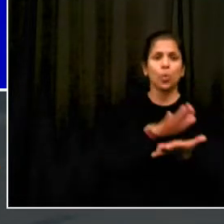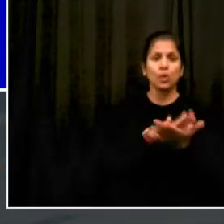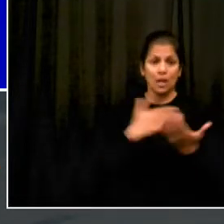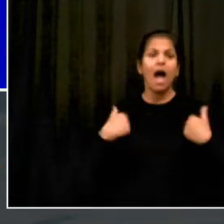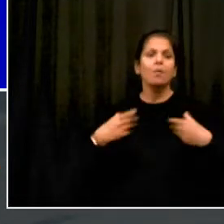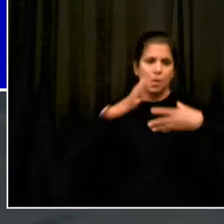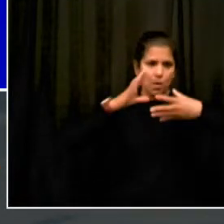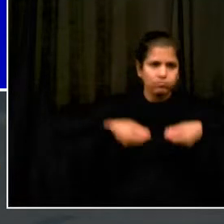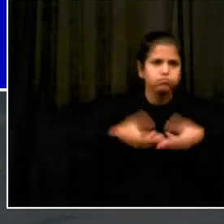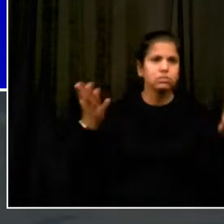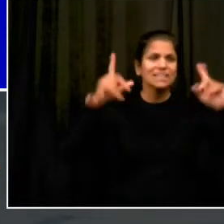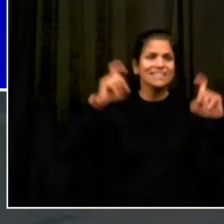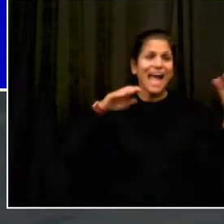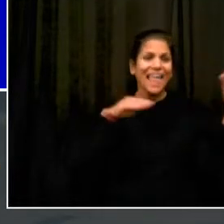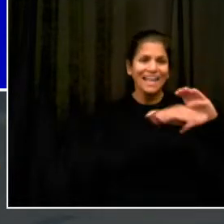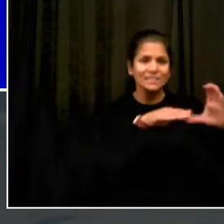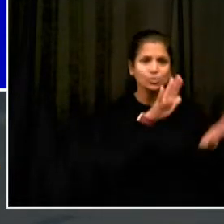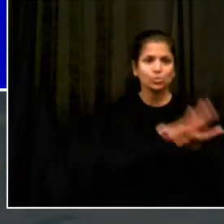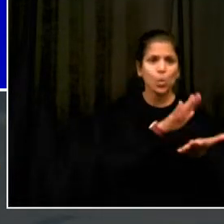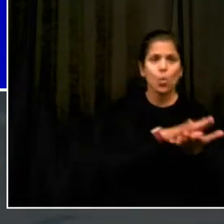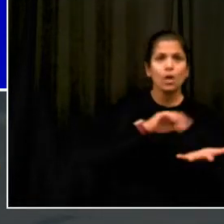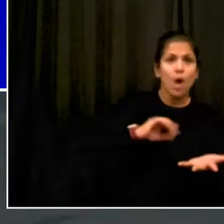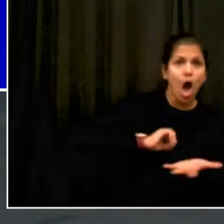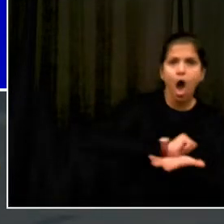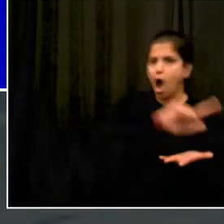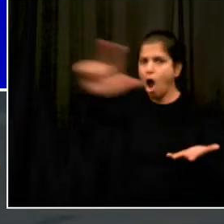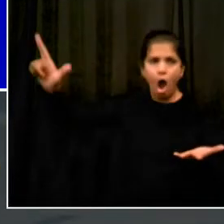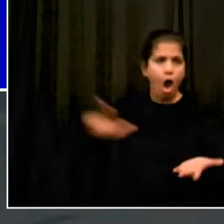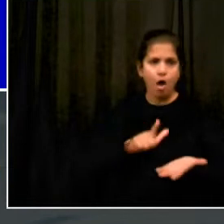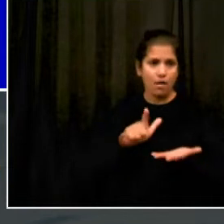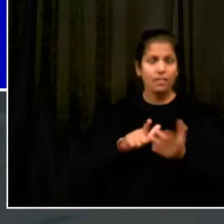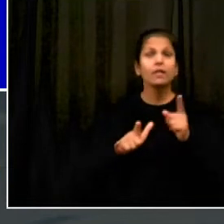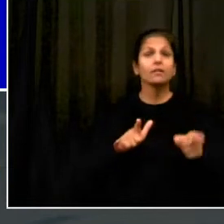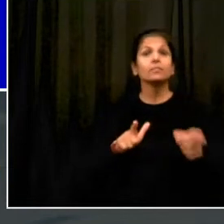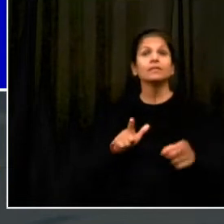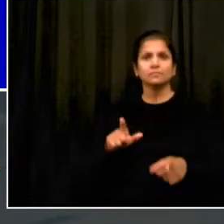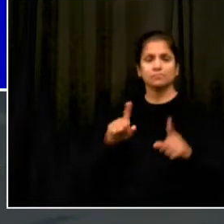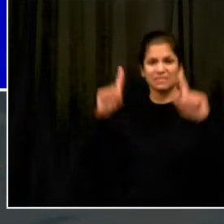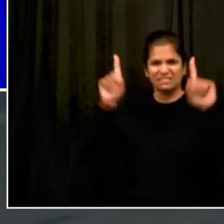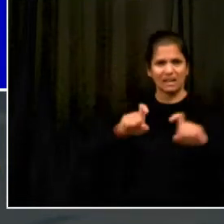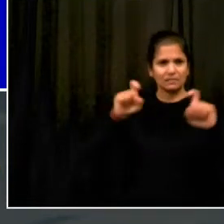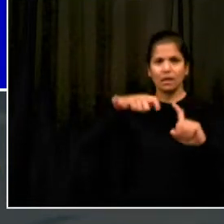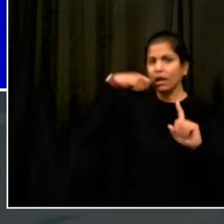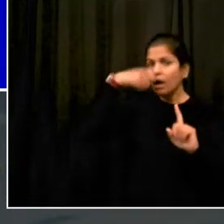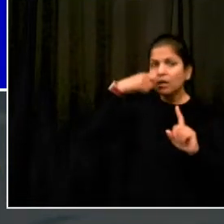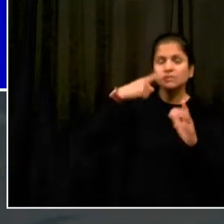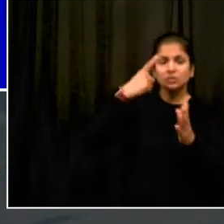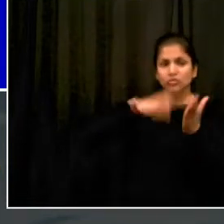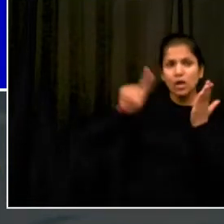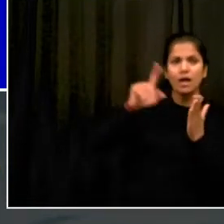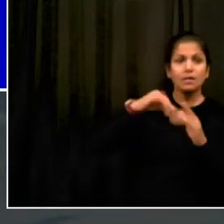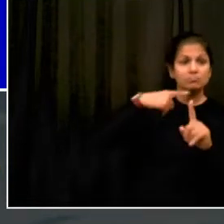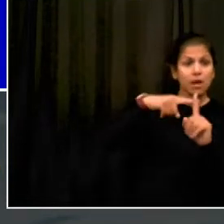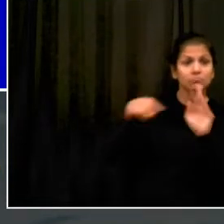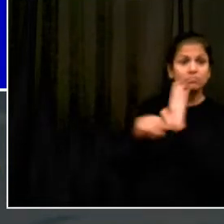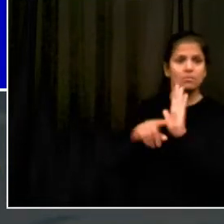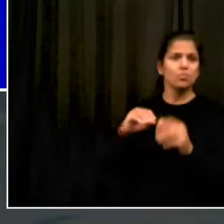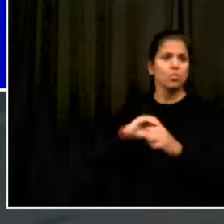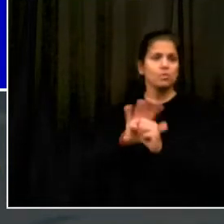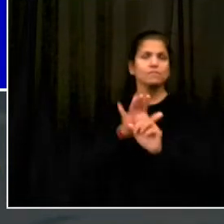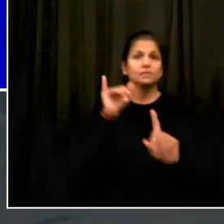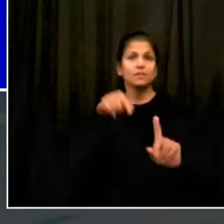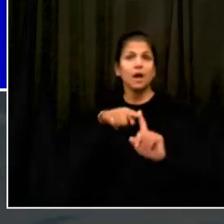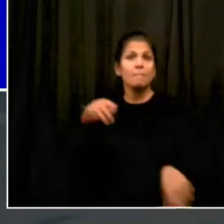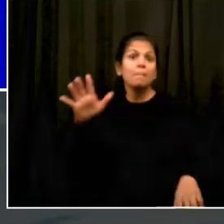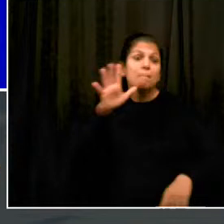consent forms required for attendance. I want to emphasize this. Students will not be able to attend school unless they have a consent